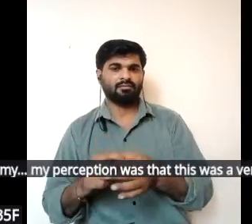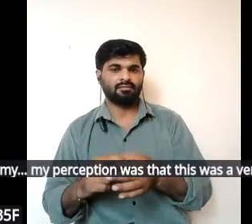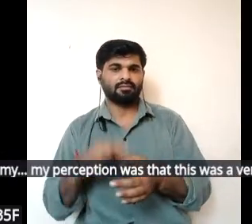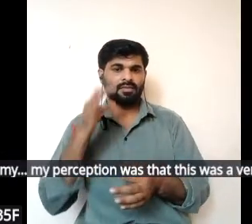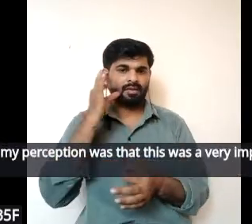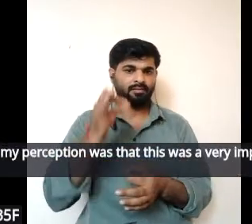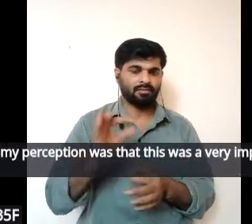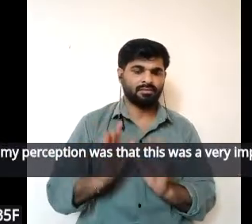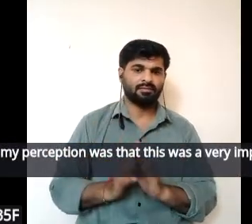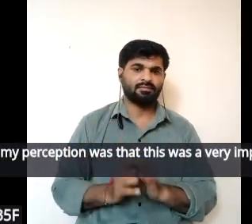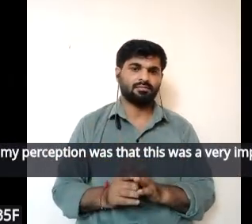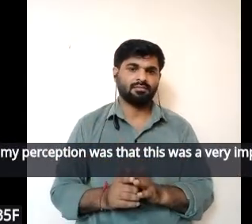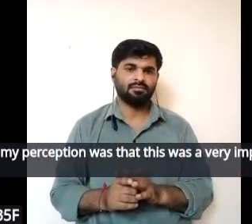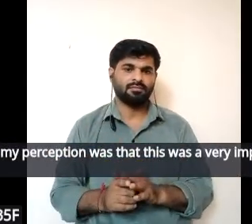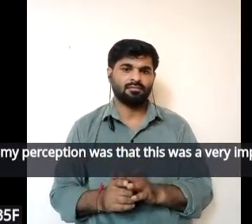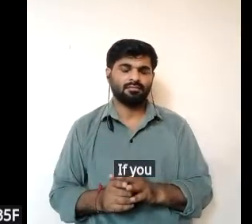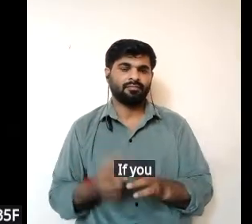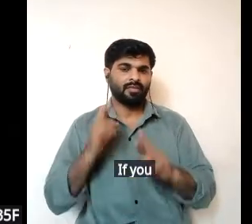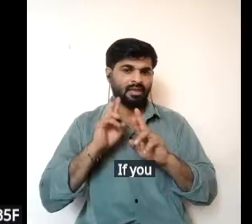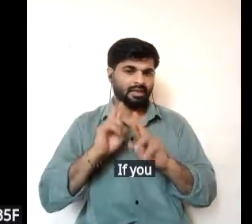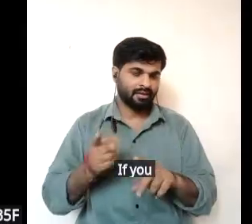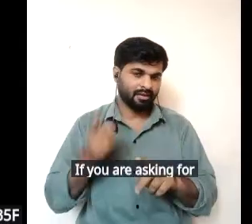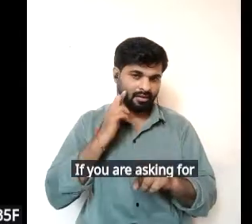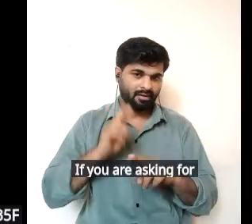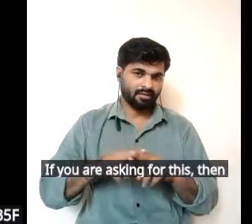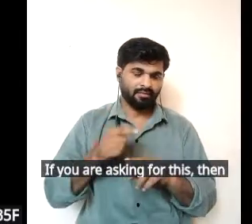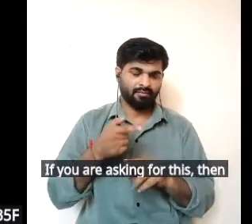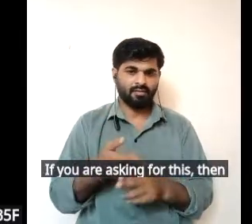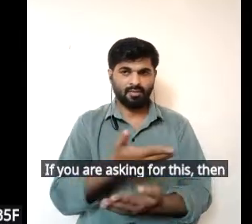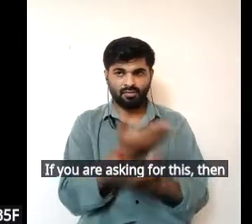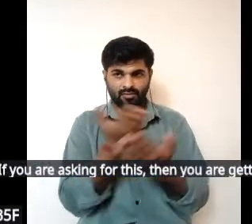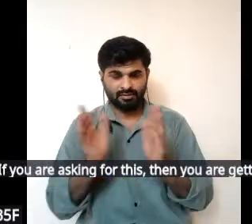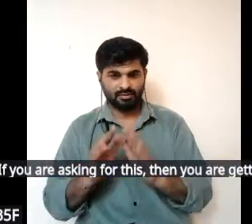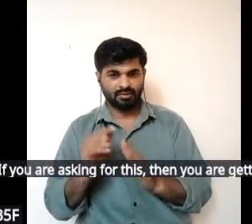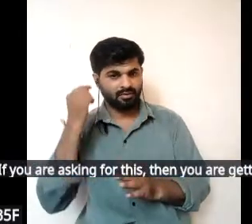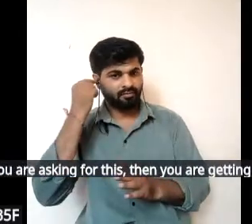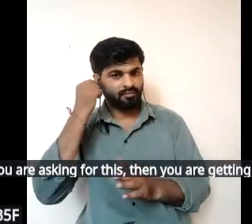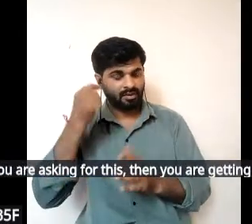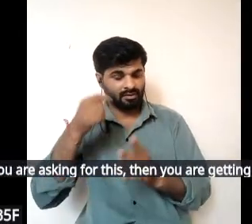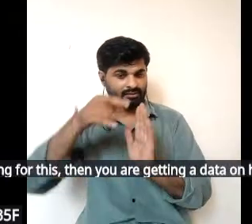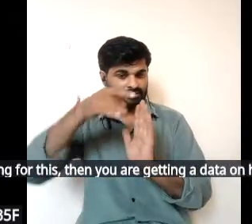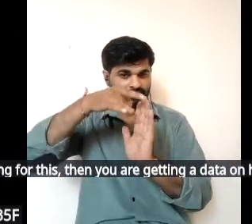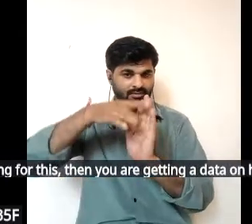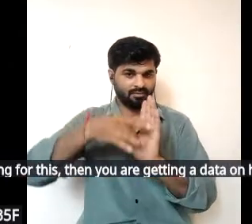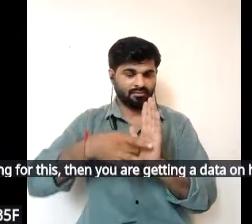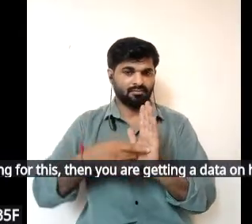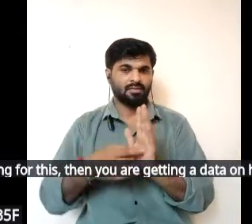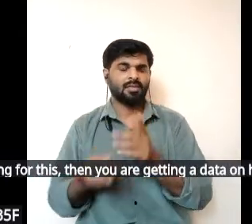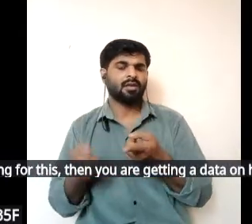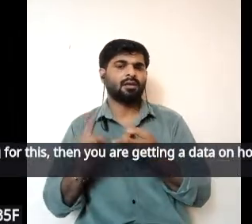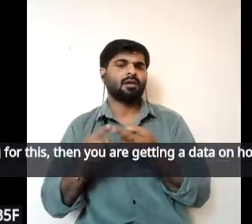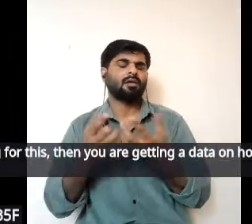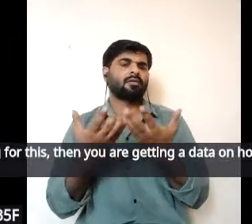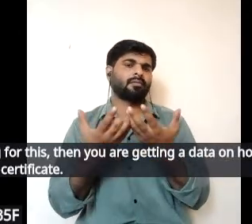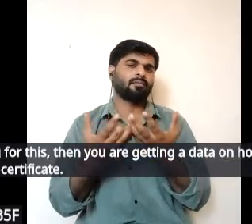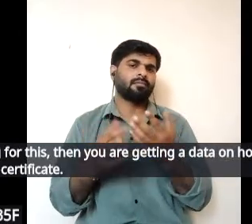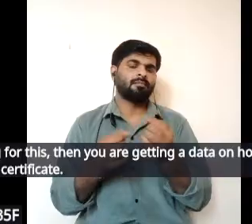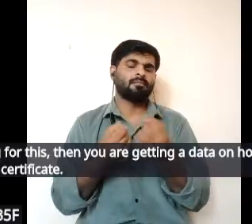because if you are asking for this, then you are getting a data on how many people do have a disability certificate.